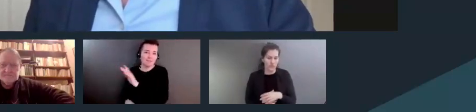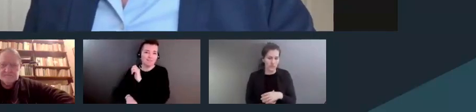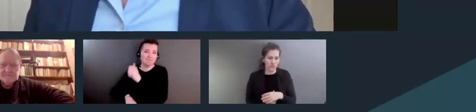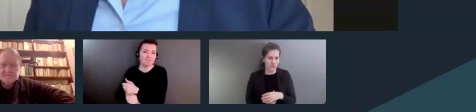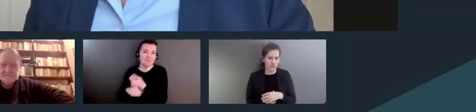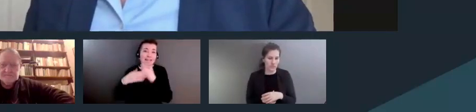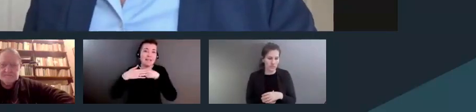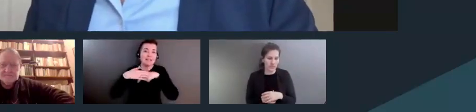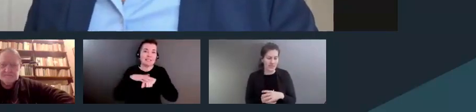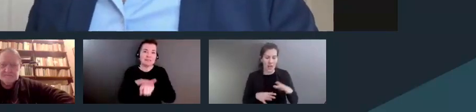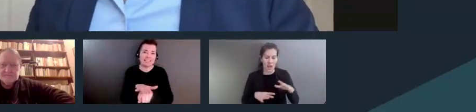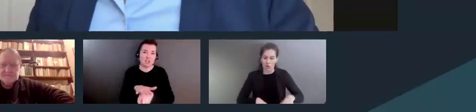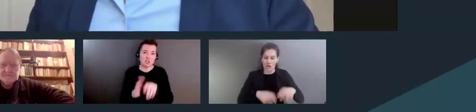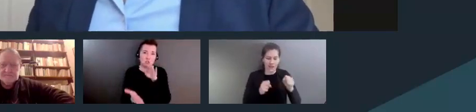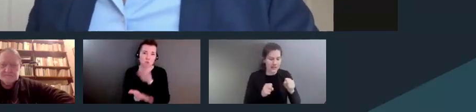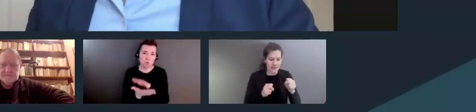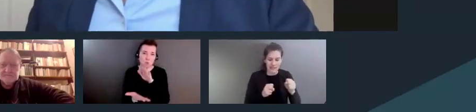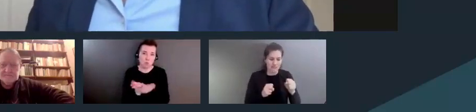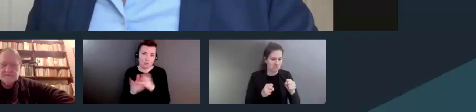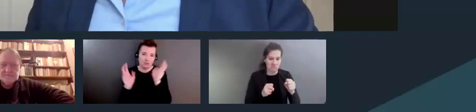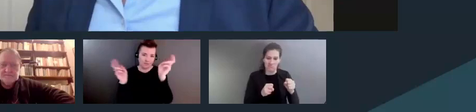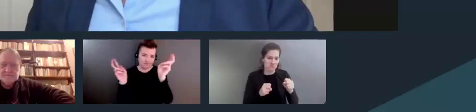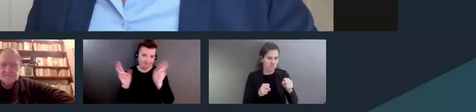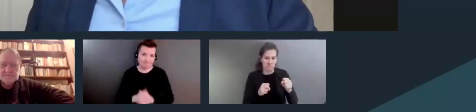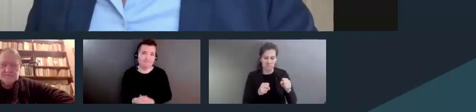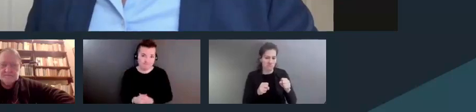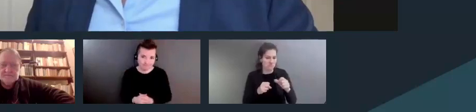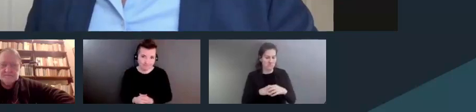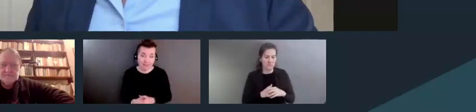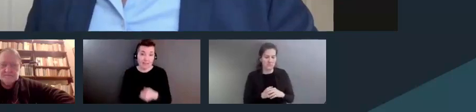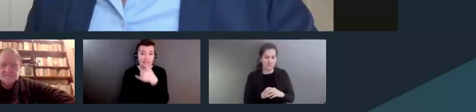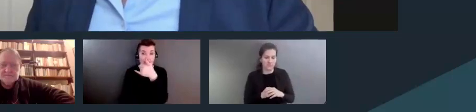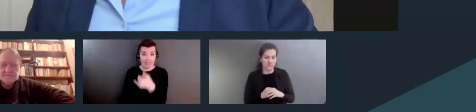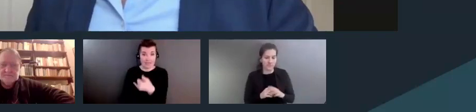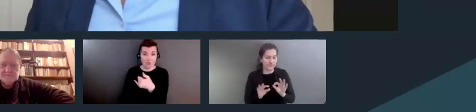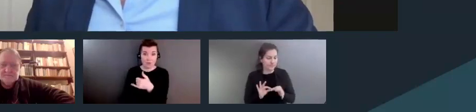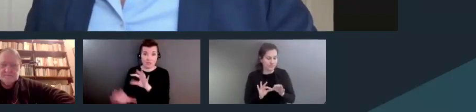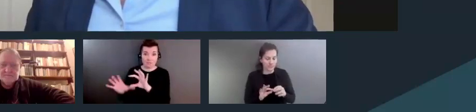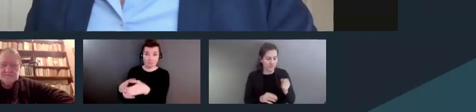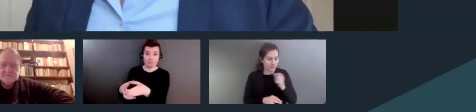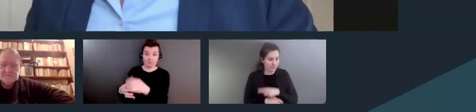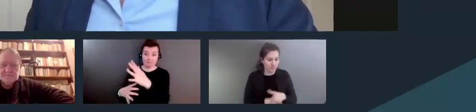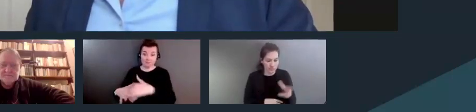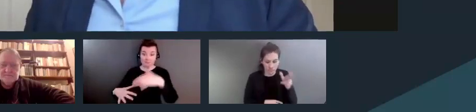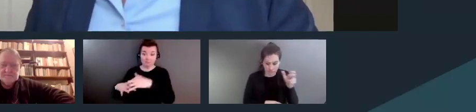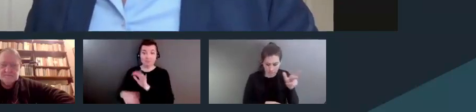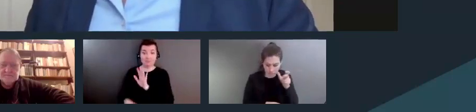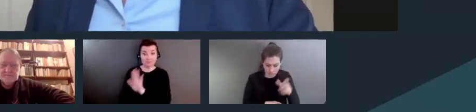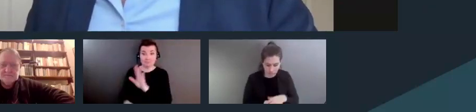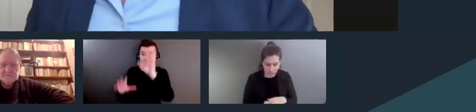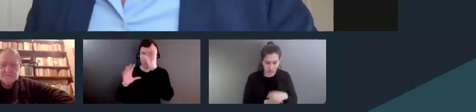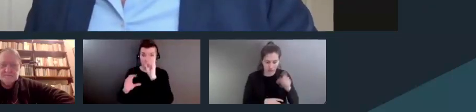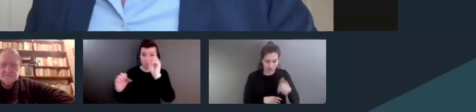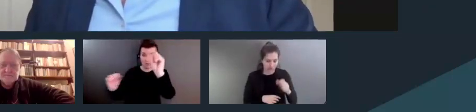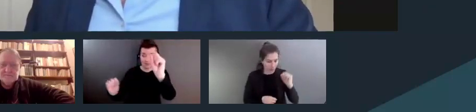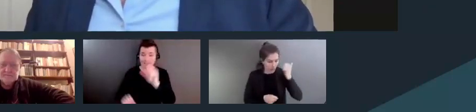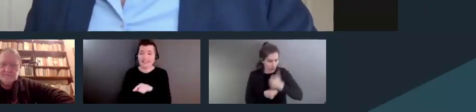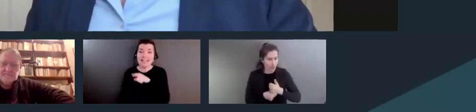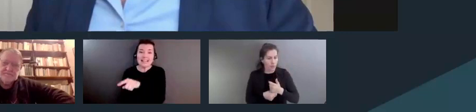2.0. According to the Nunavut Inuit president, Luki Kutark, in Maclean's